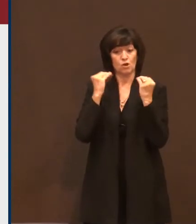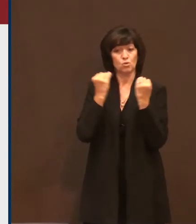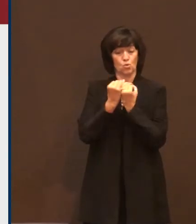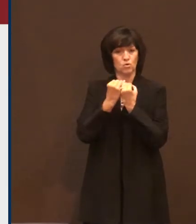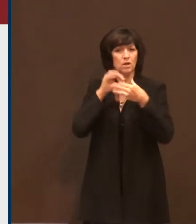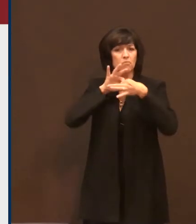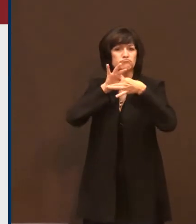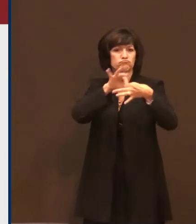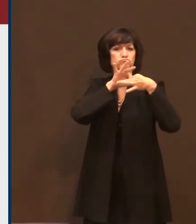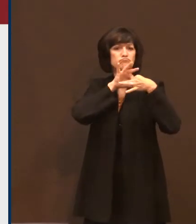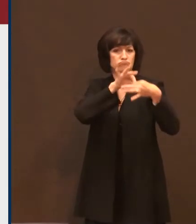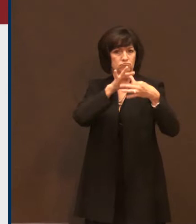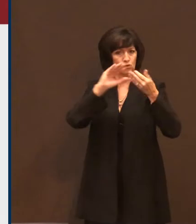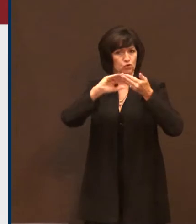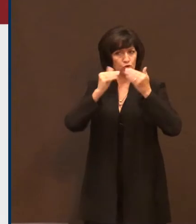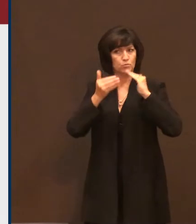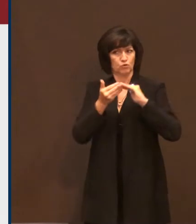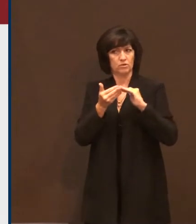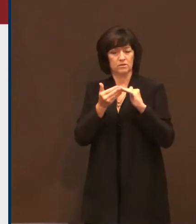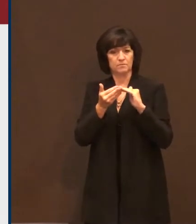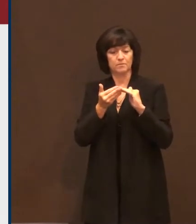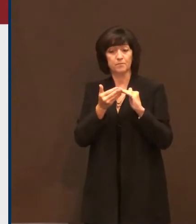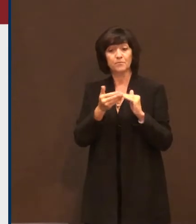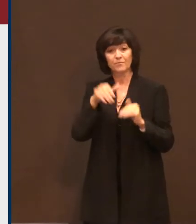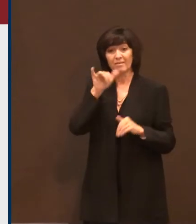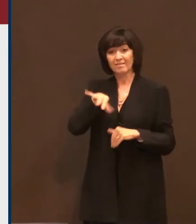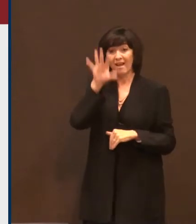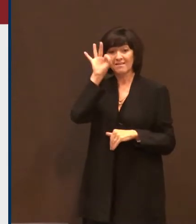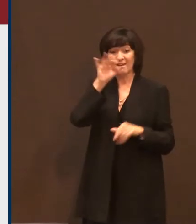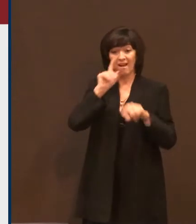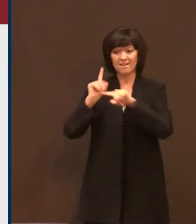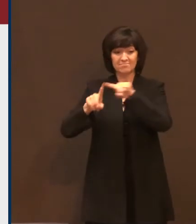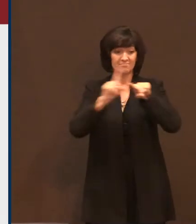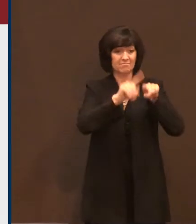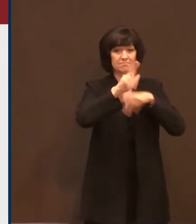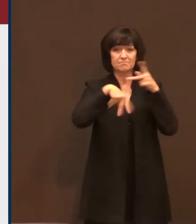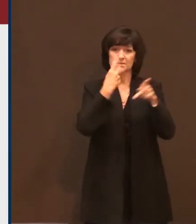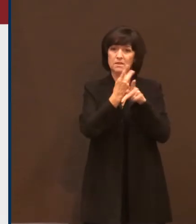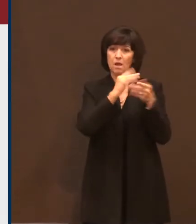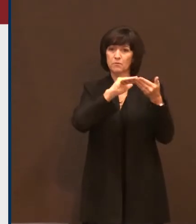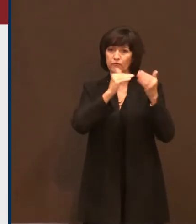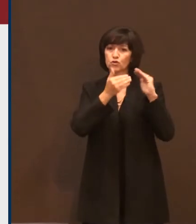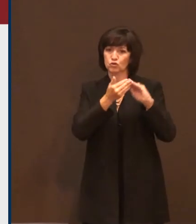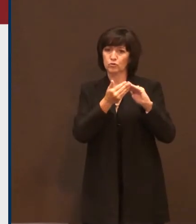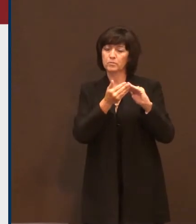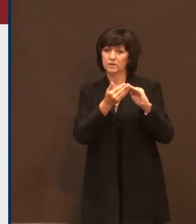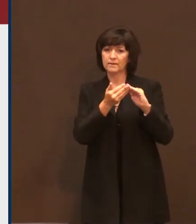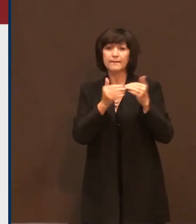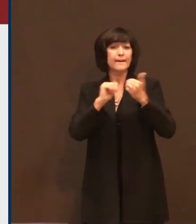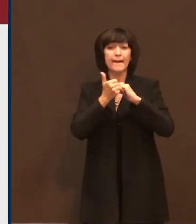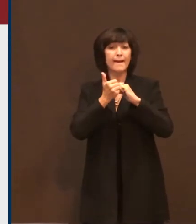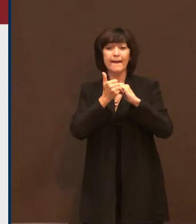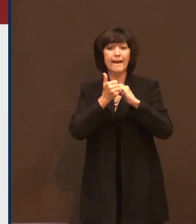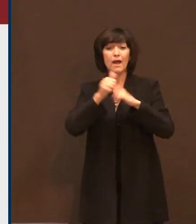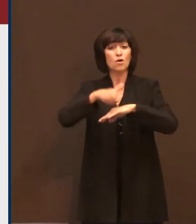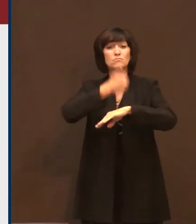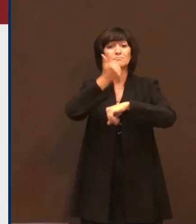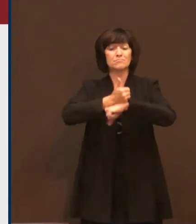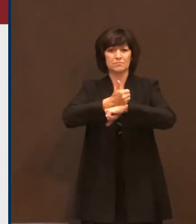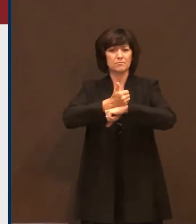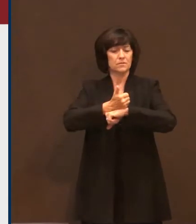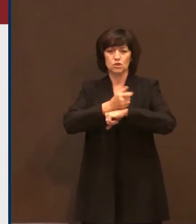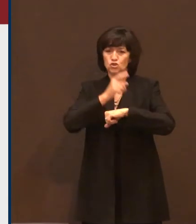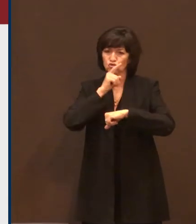it clear that in each of these communities, it really is a collaboration or a partnership amongst many,